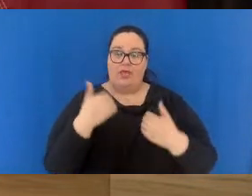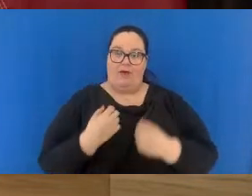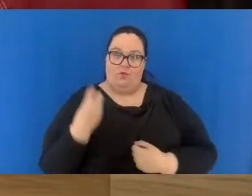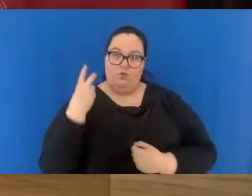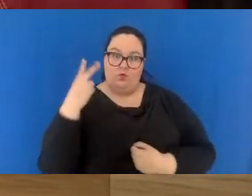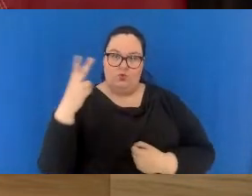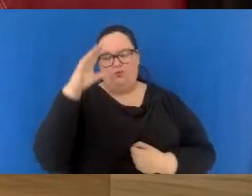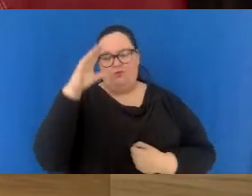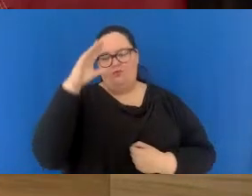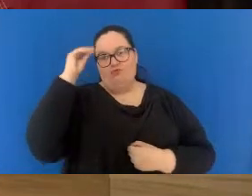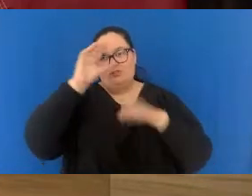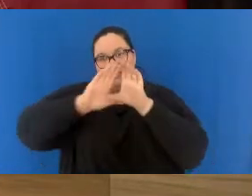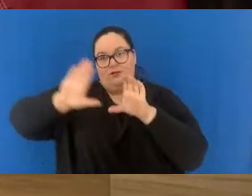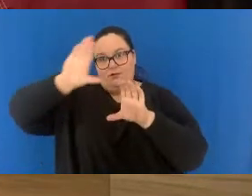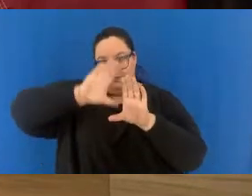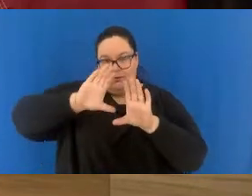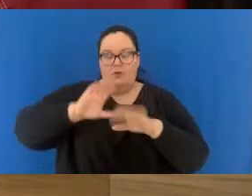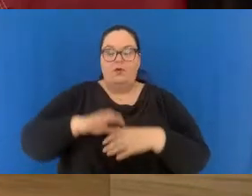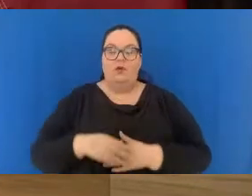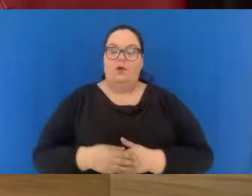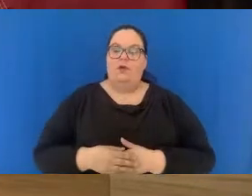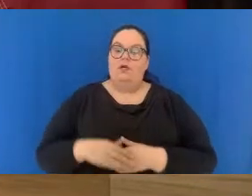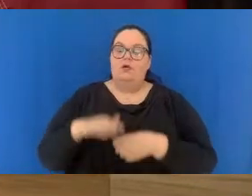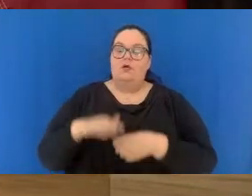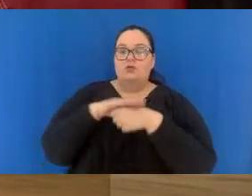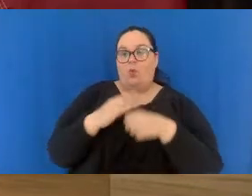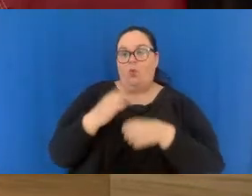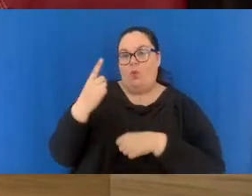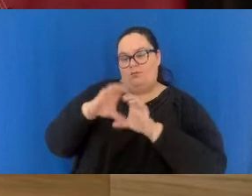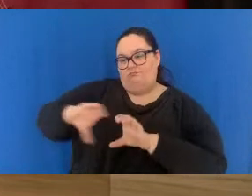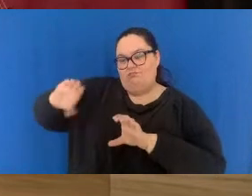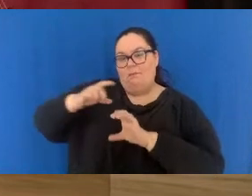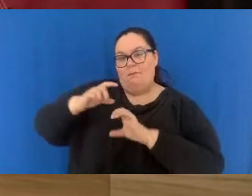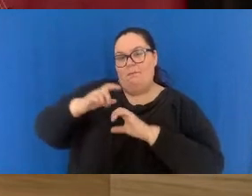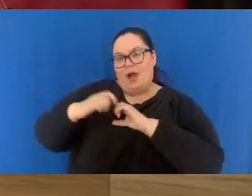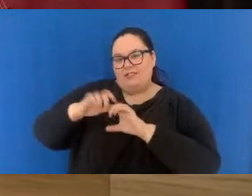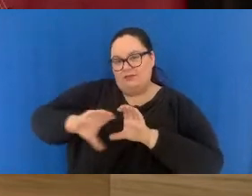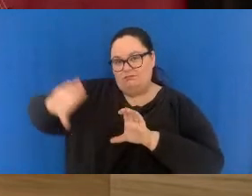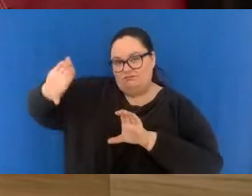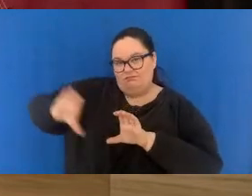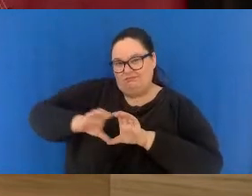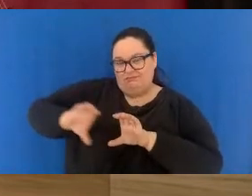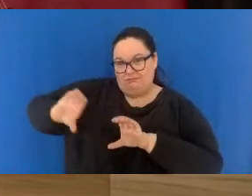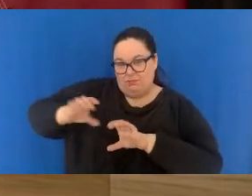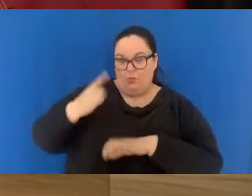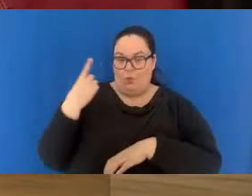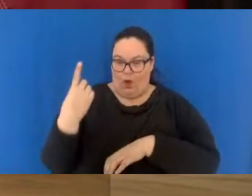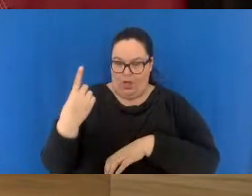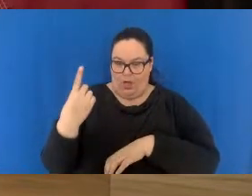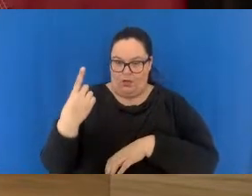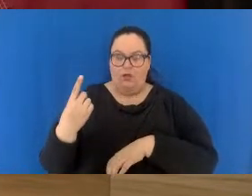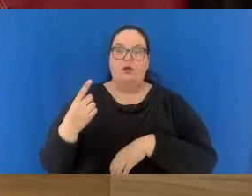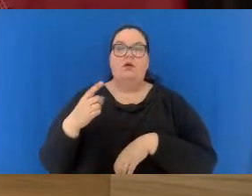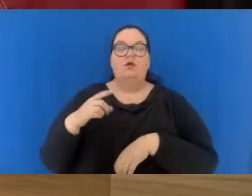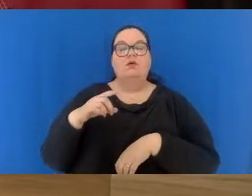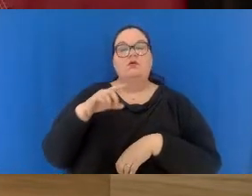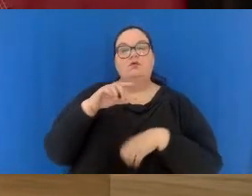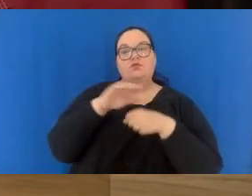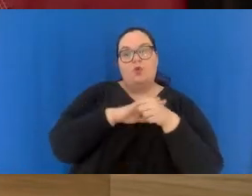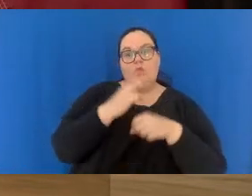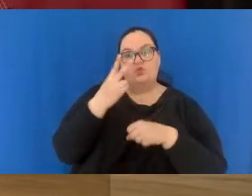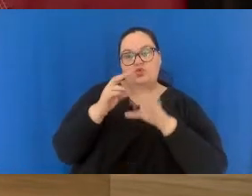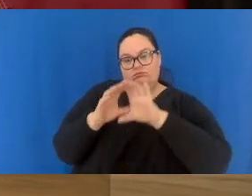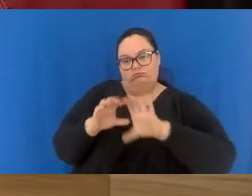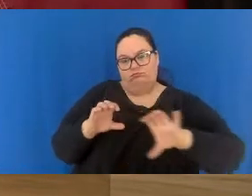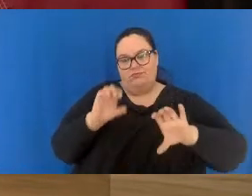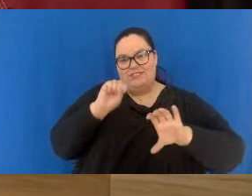and the St. John River Valley, 1 case in Zone 1, which is Moncton and southeastern New Brunswick, and 1 case in Zone 2,